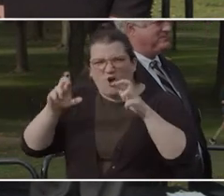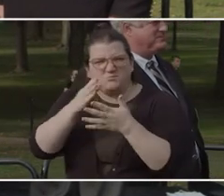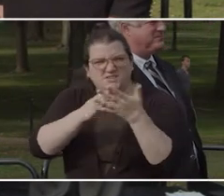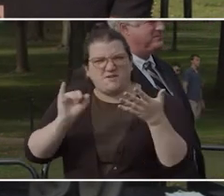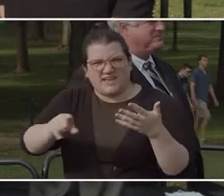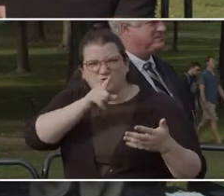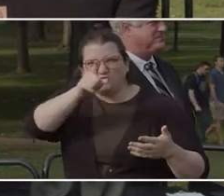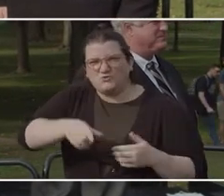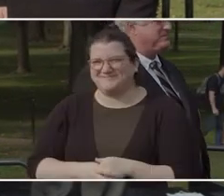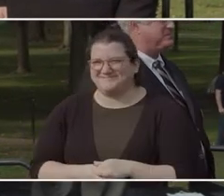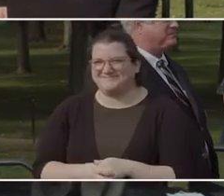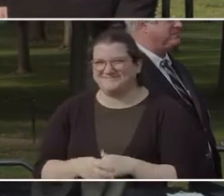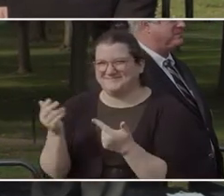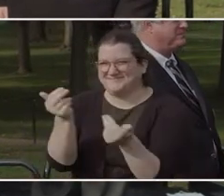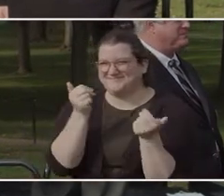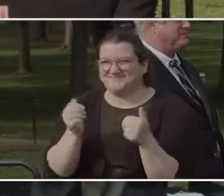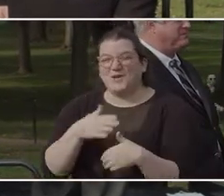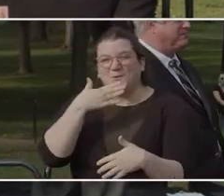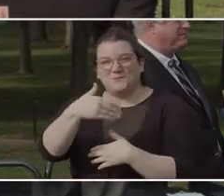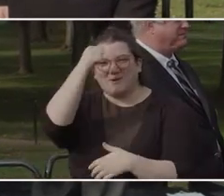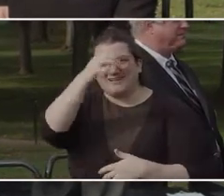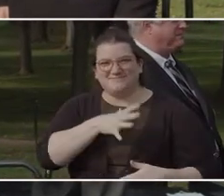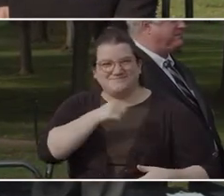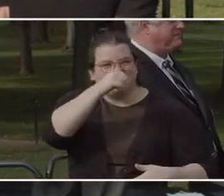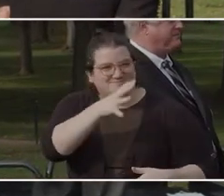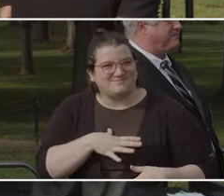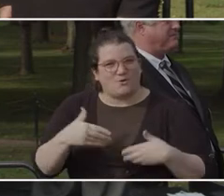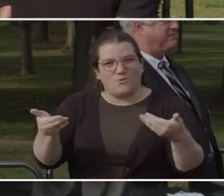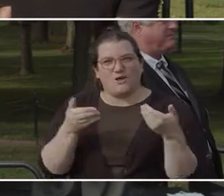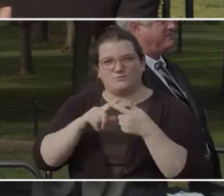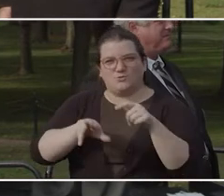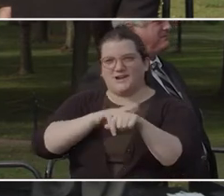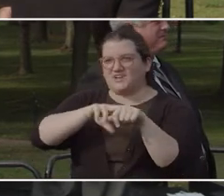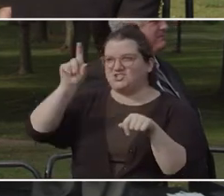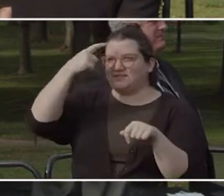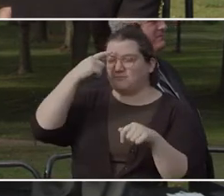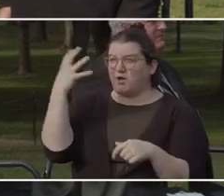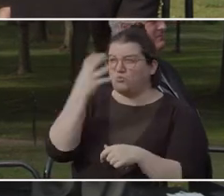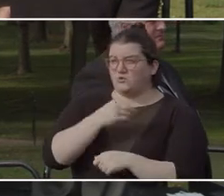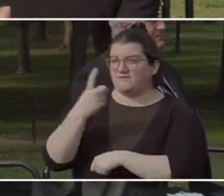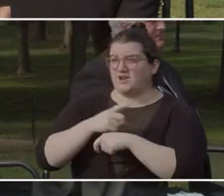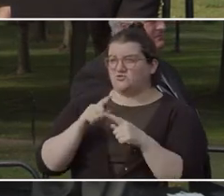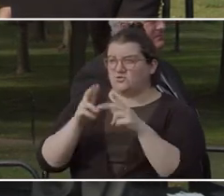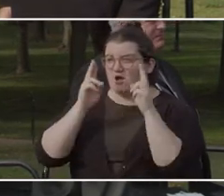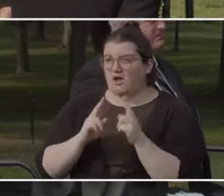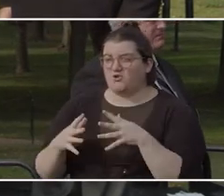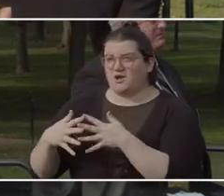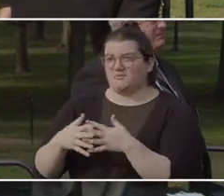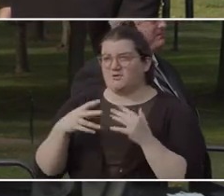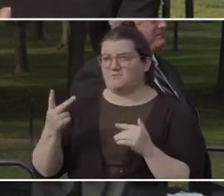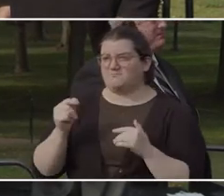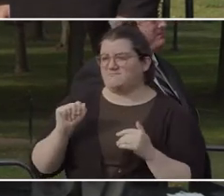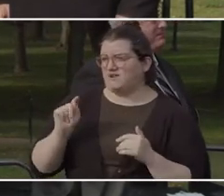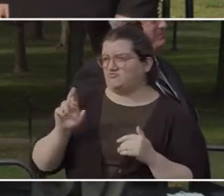Well, good morning, ladies and gentlemen. Welcome to our nation's capital. This is a beautiful day to honor those American patriots we are going to